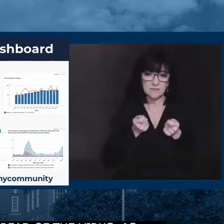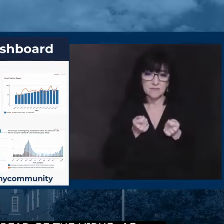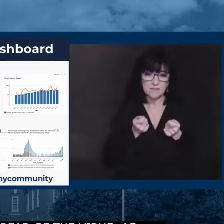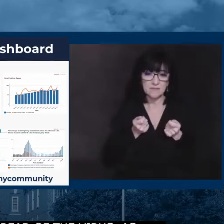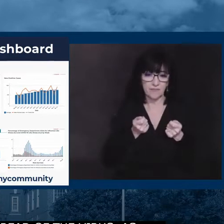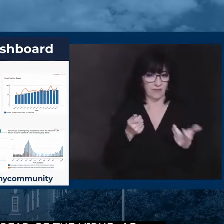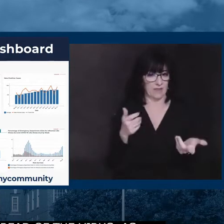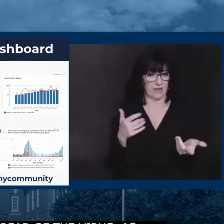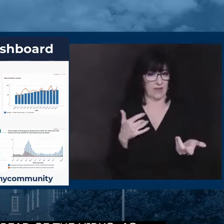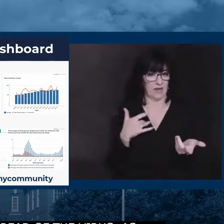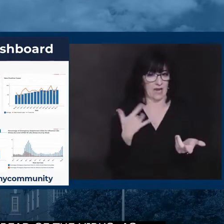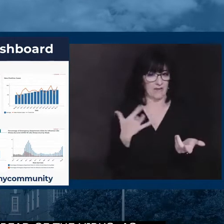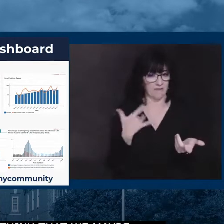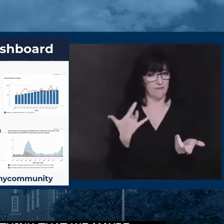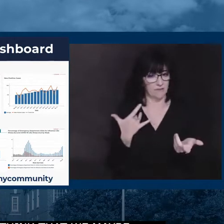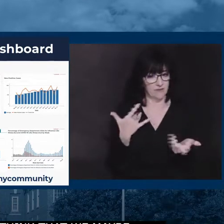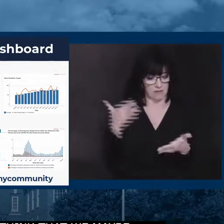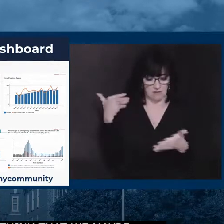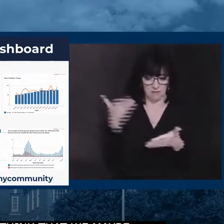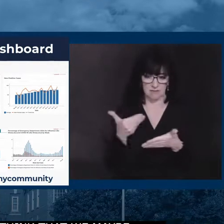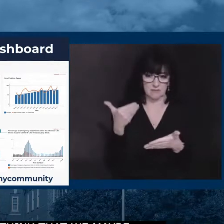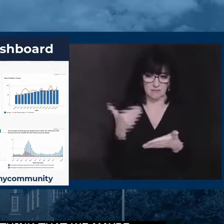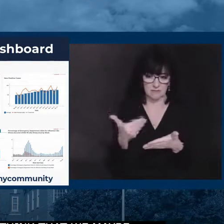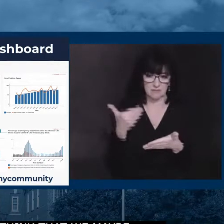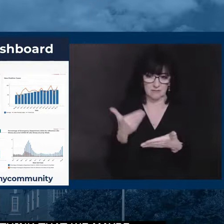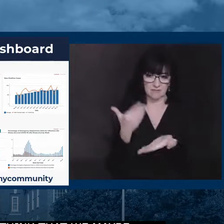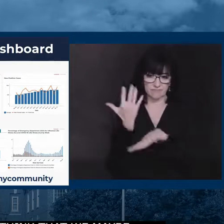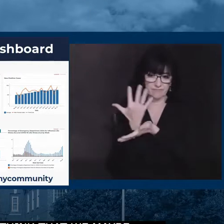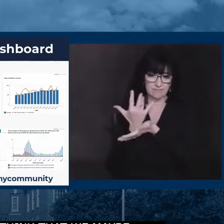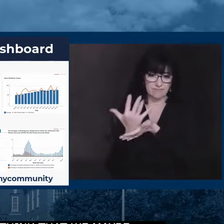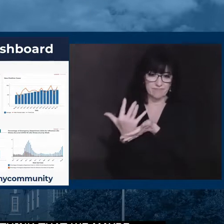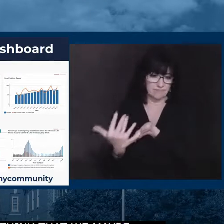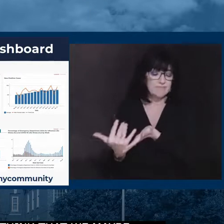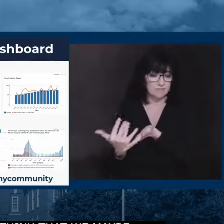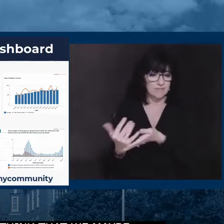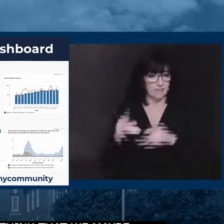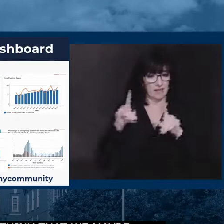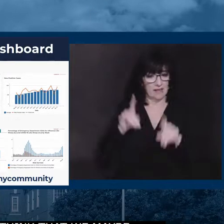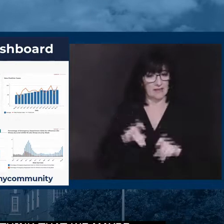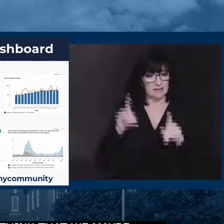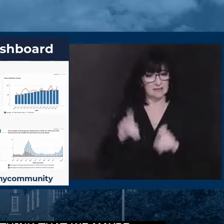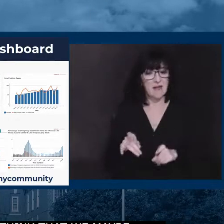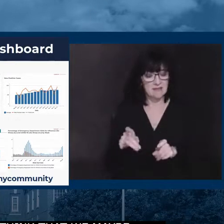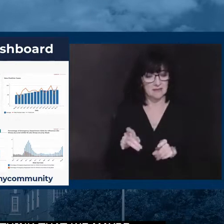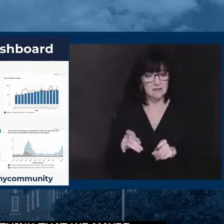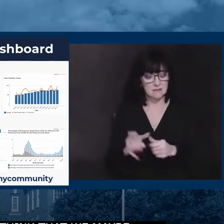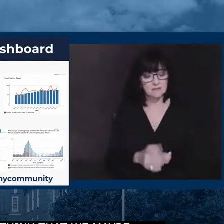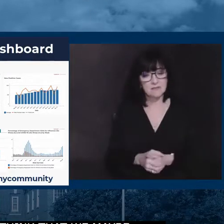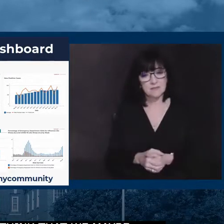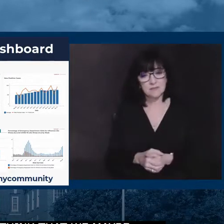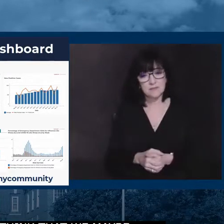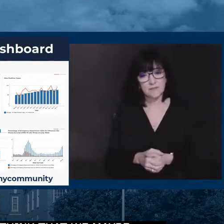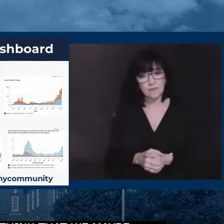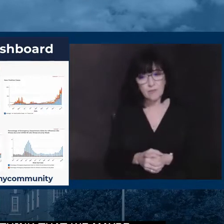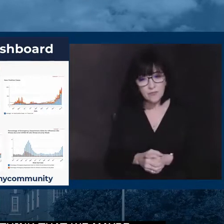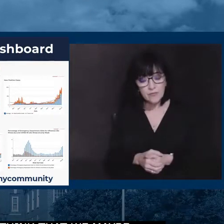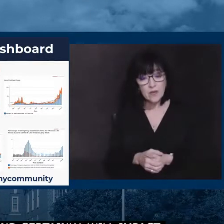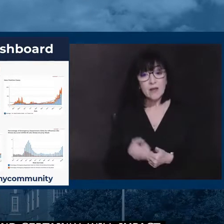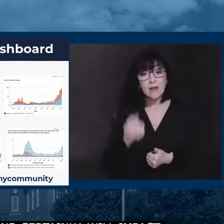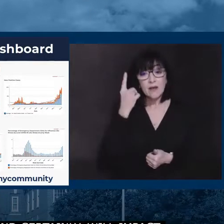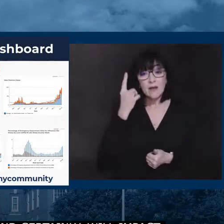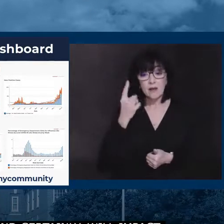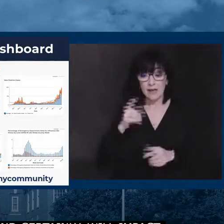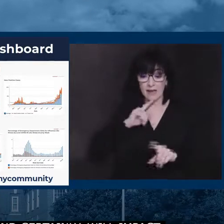testing side certainly will impact our ability to get the results turned around quickly. So if you look at the next